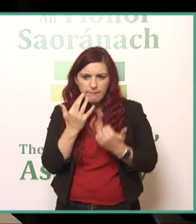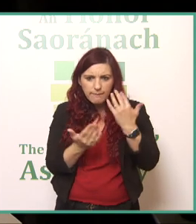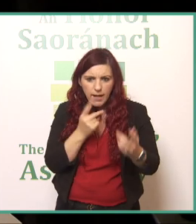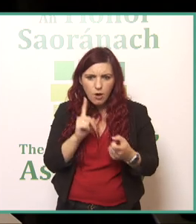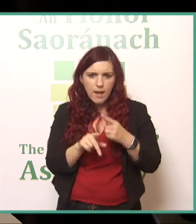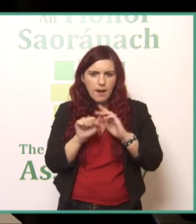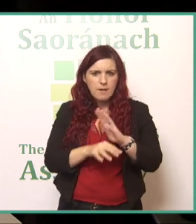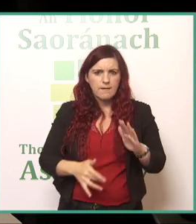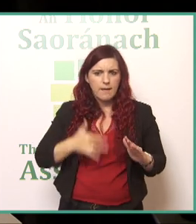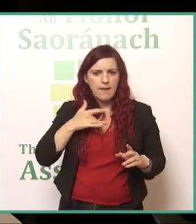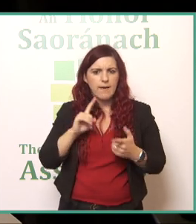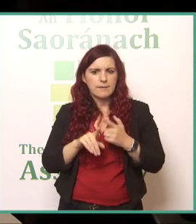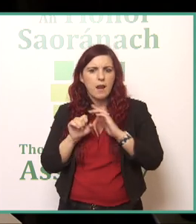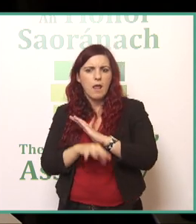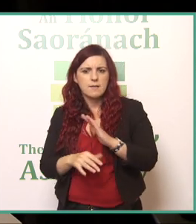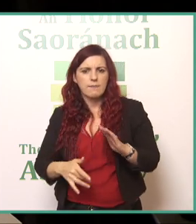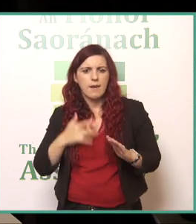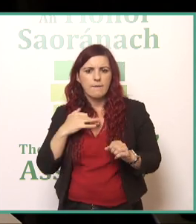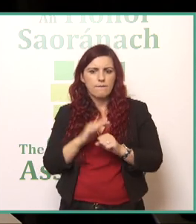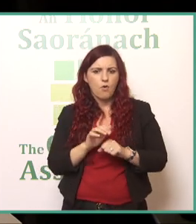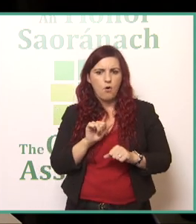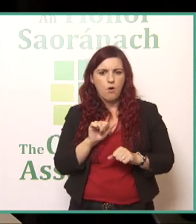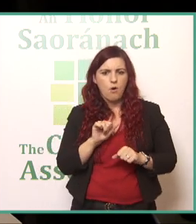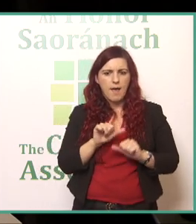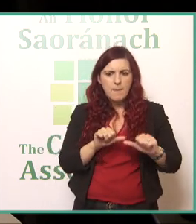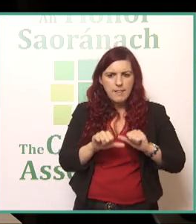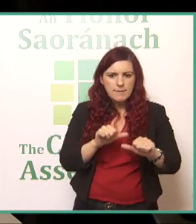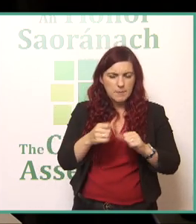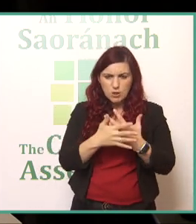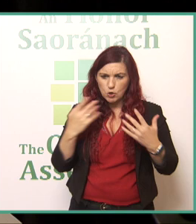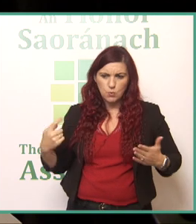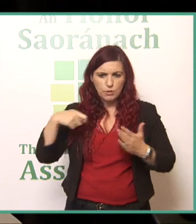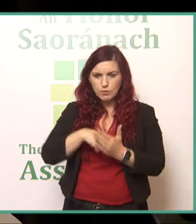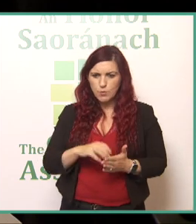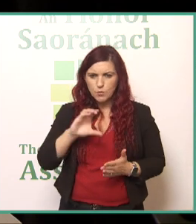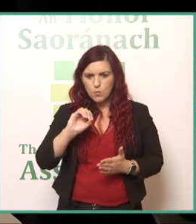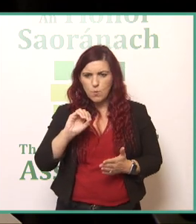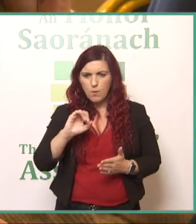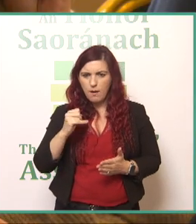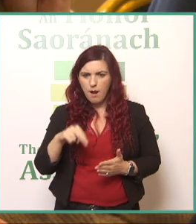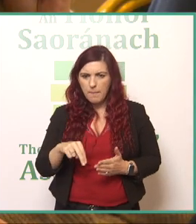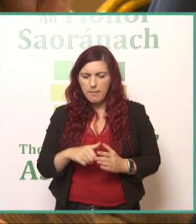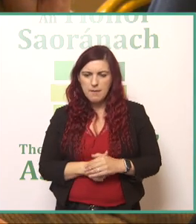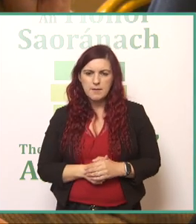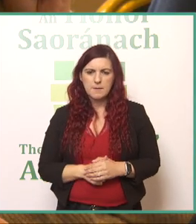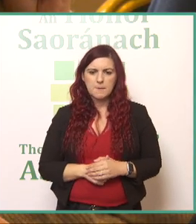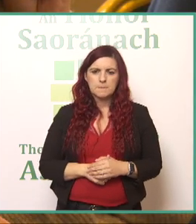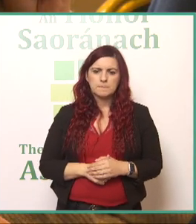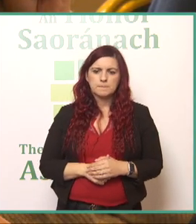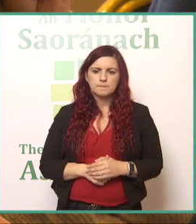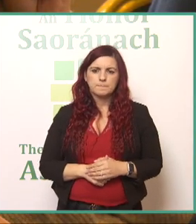of livelihood, but also loss of life and huge contributions to carbon dioxide levels in the atmosphere.